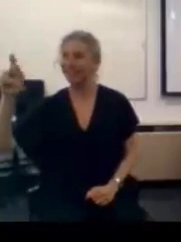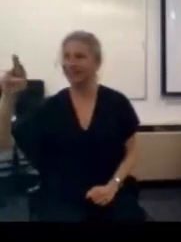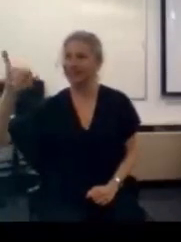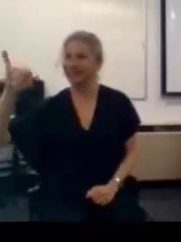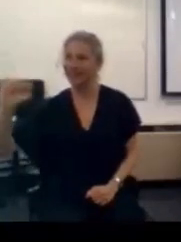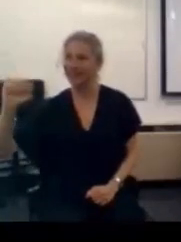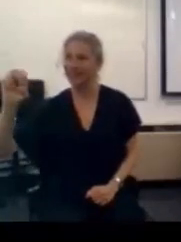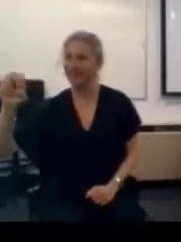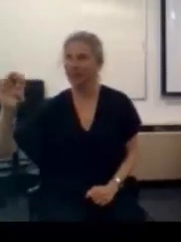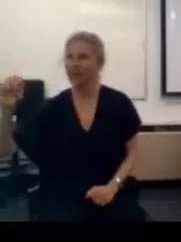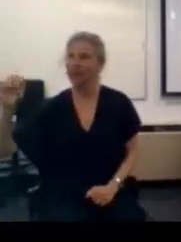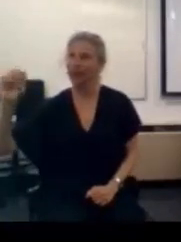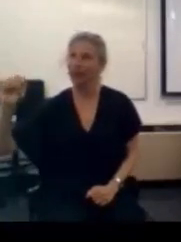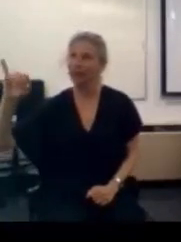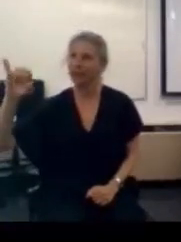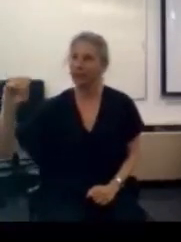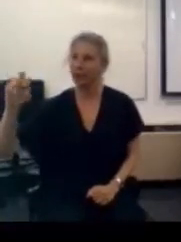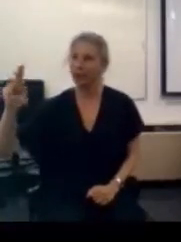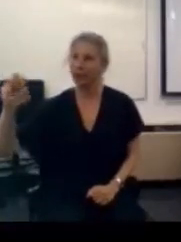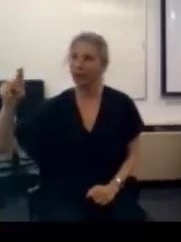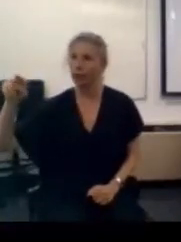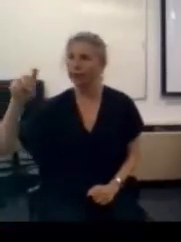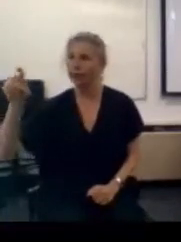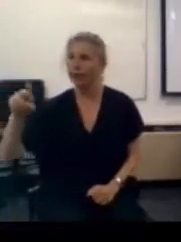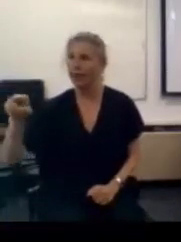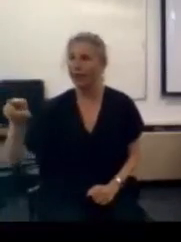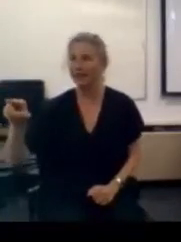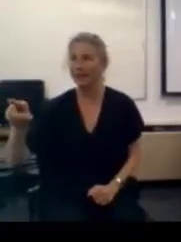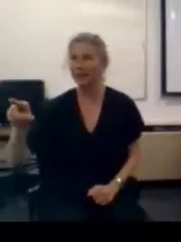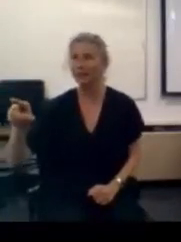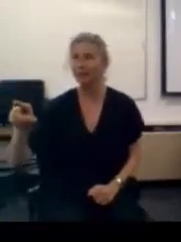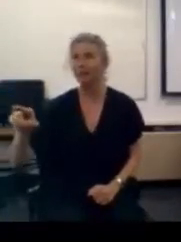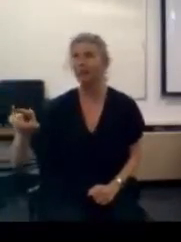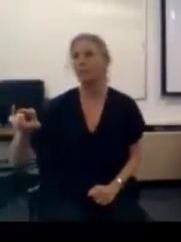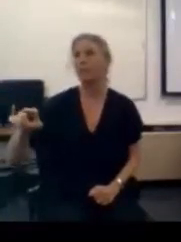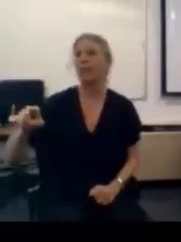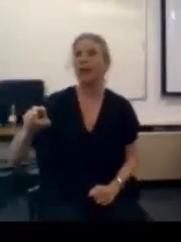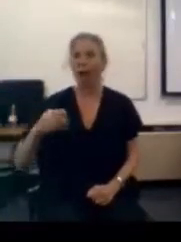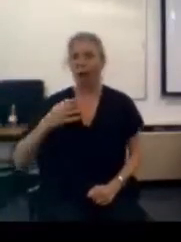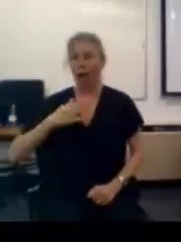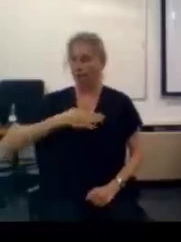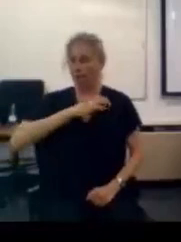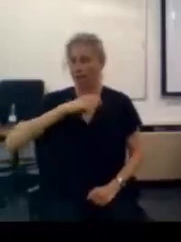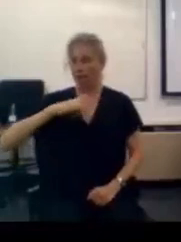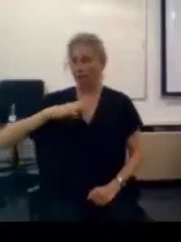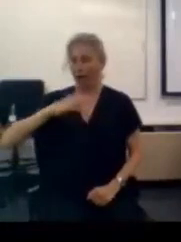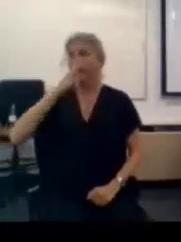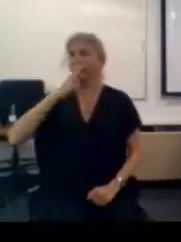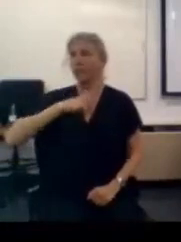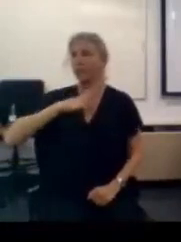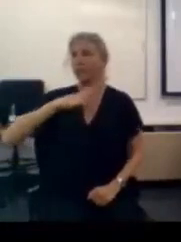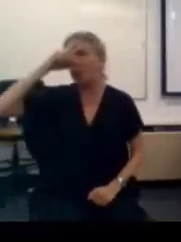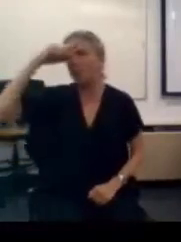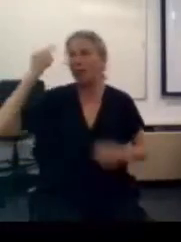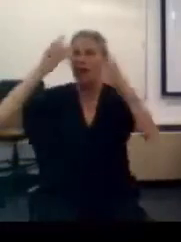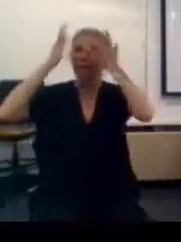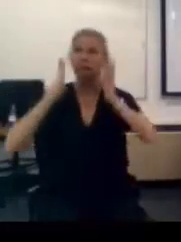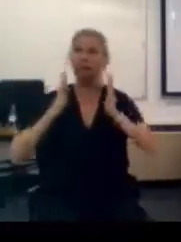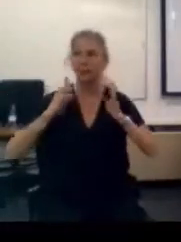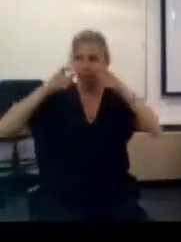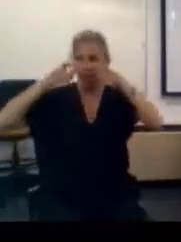you, AOC, Alexandria Ocasio-Cortez, who happens to be my elected congresswoman, and who